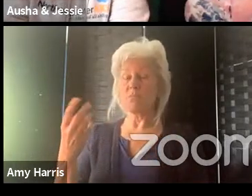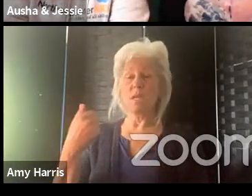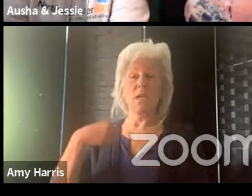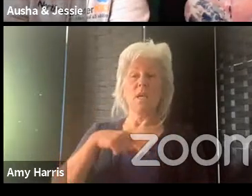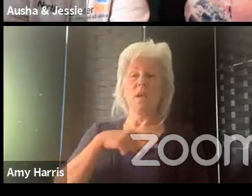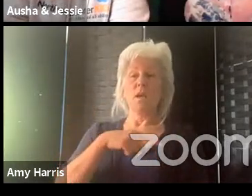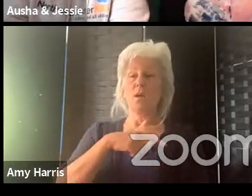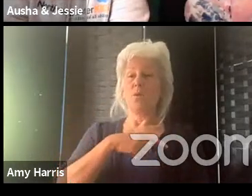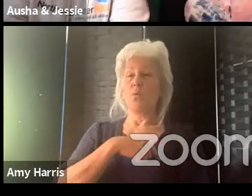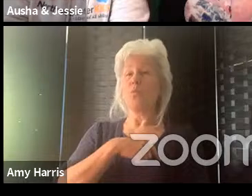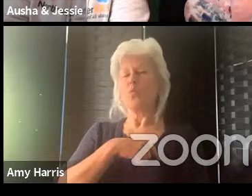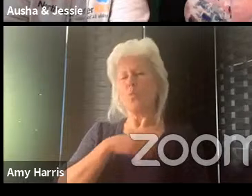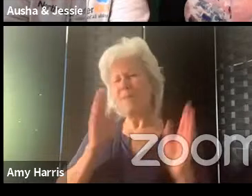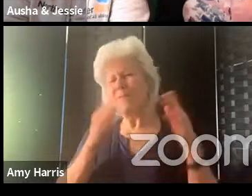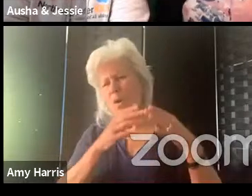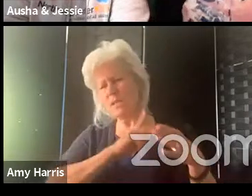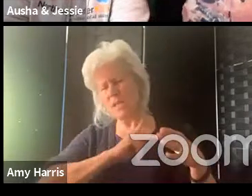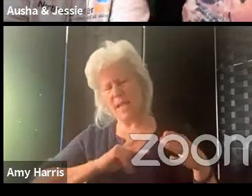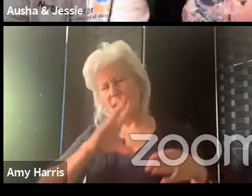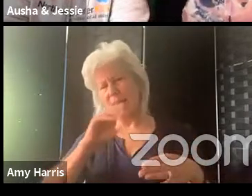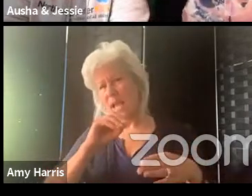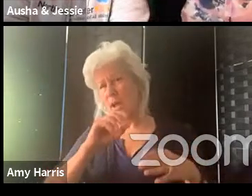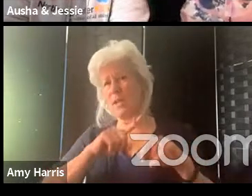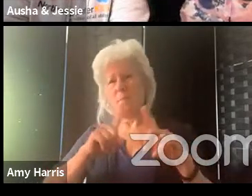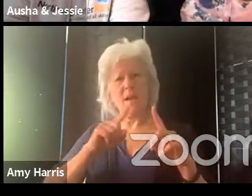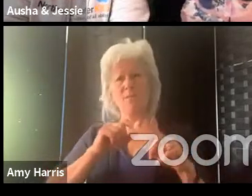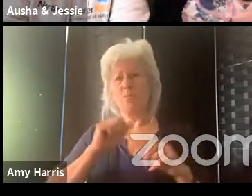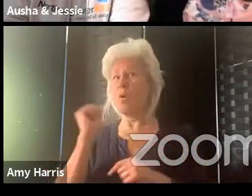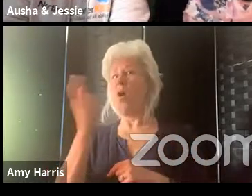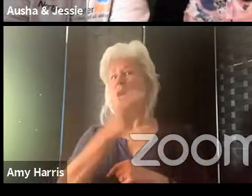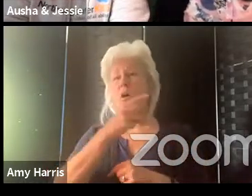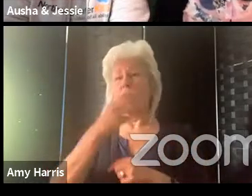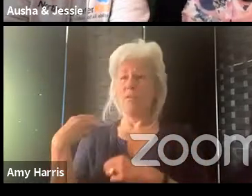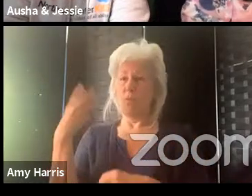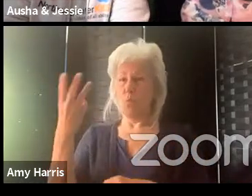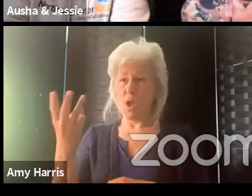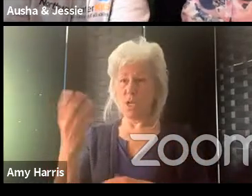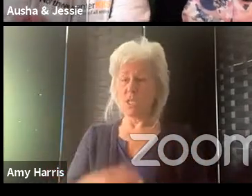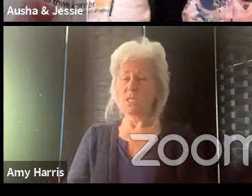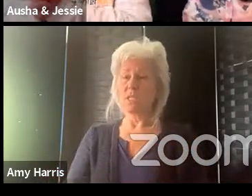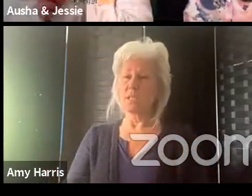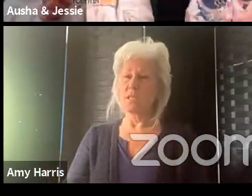county, but calls from all across Washington, from parents seeking help